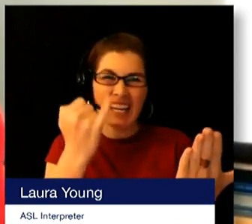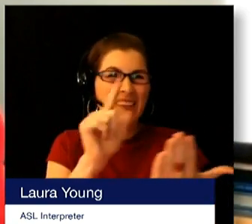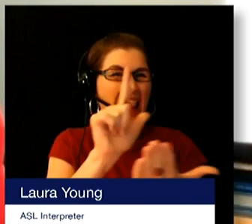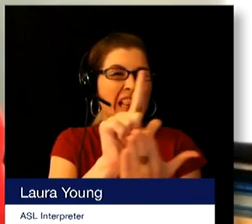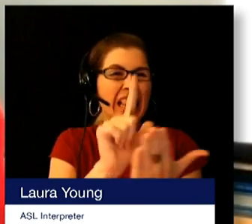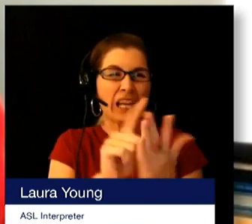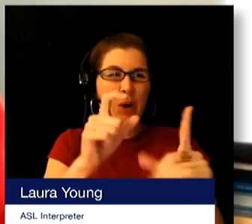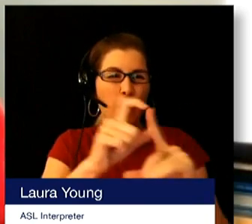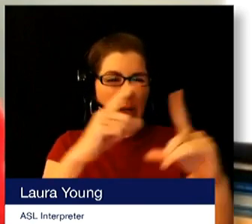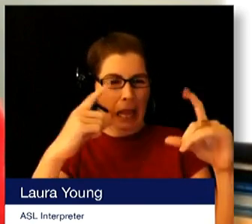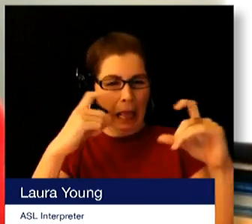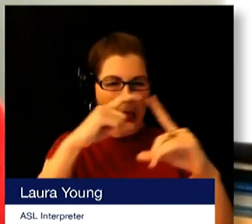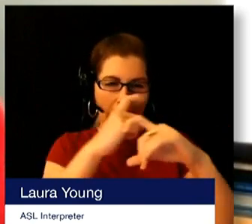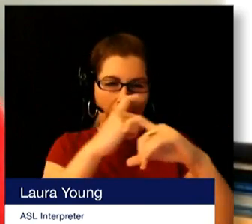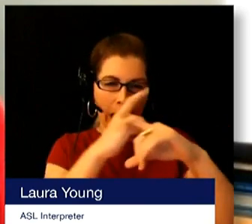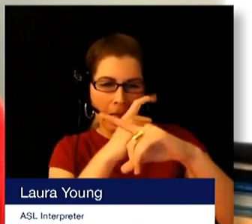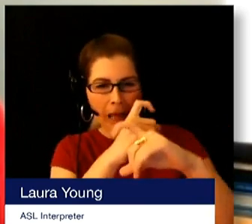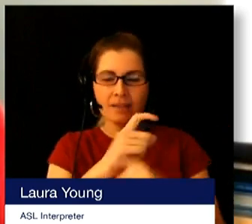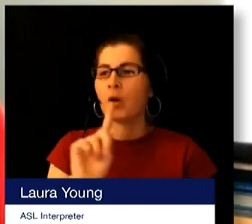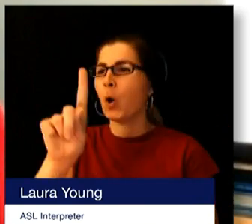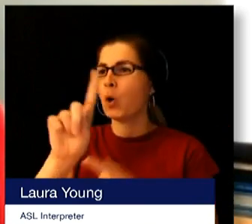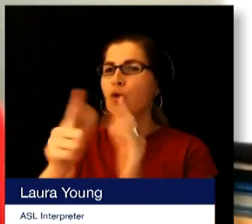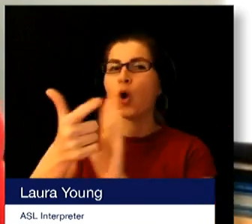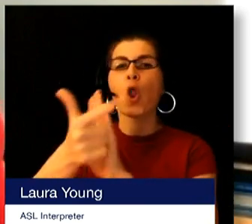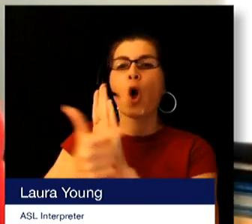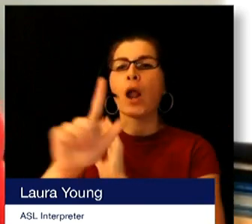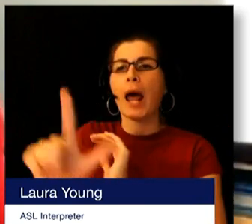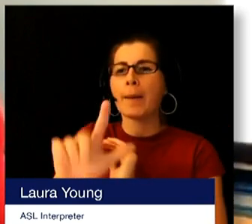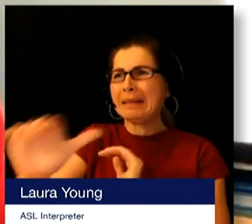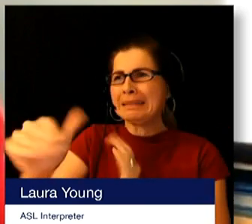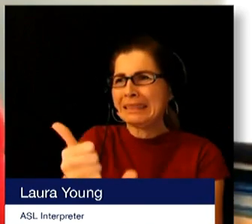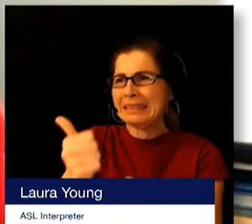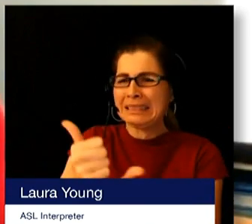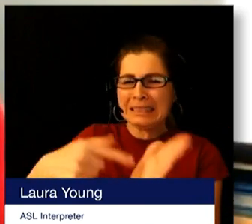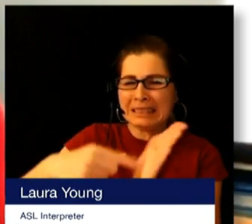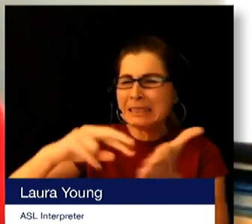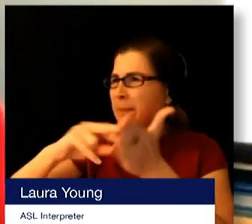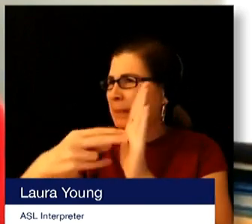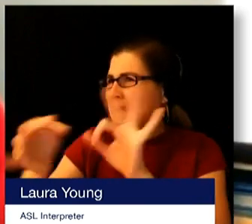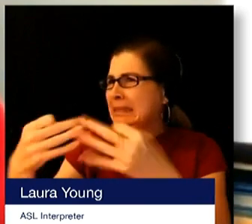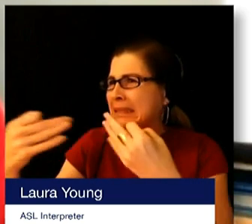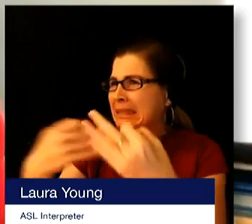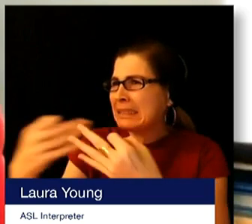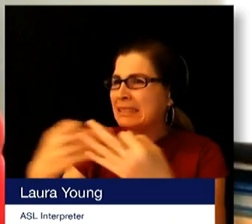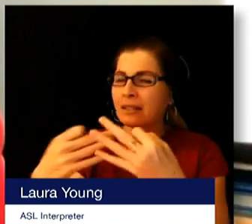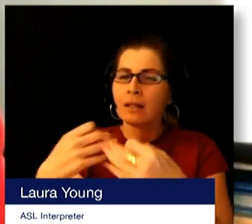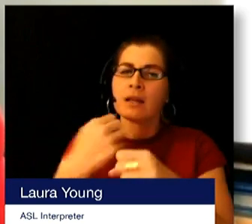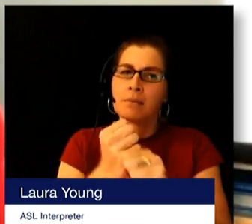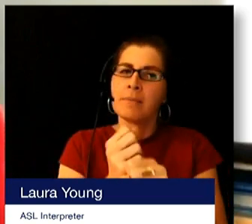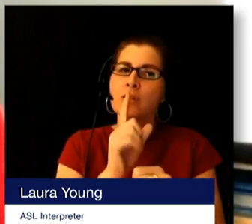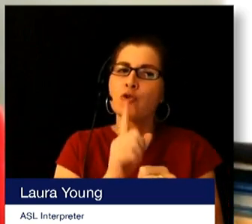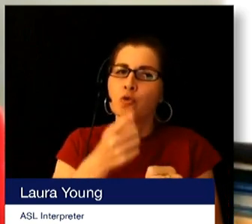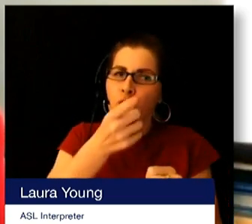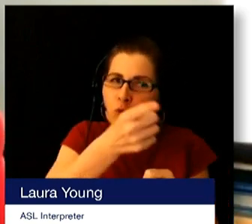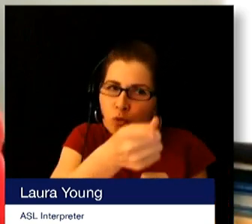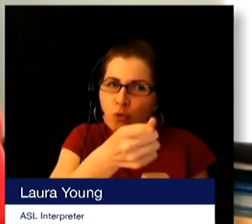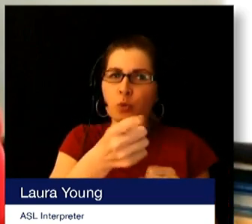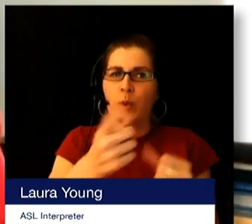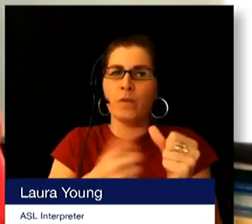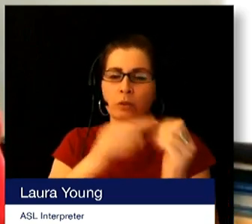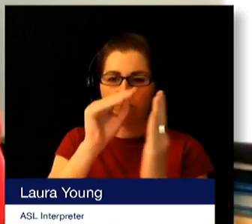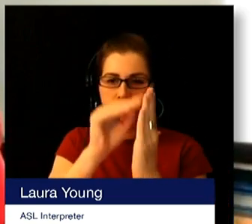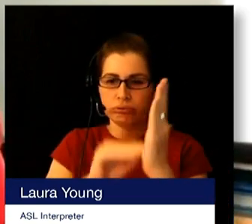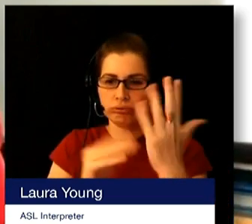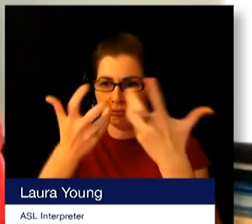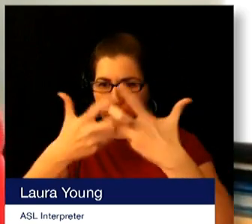are in these statutes, go to the law library, get some help, but really make sure that you have all of your ducks in a row before you send that paperwork in, because